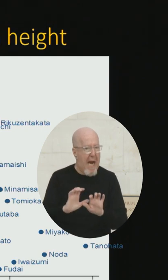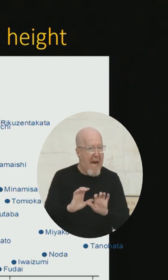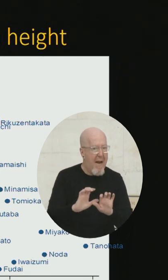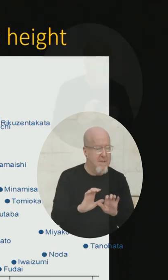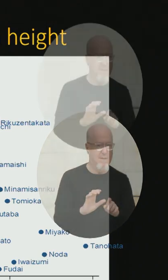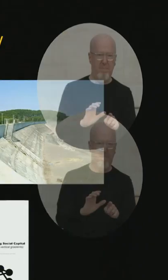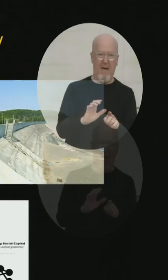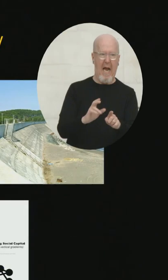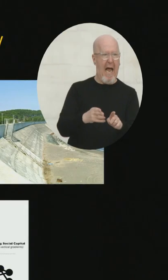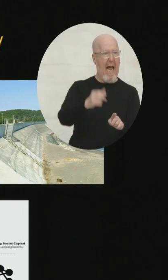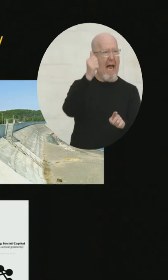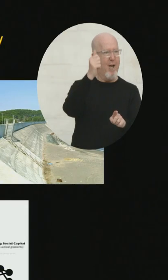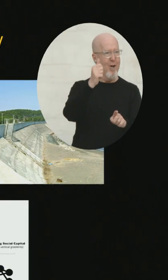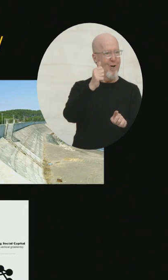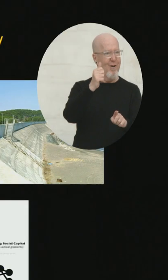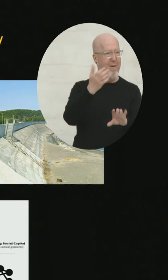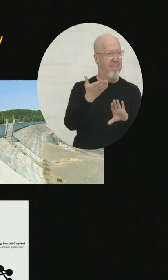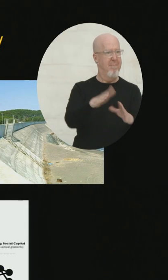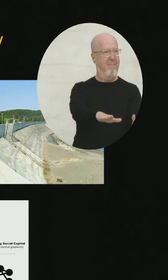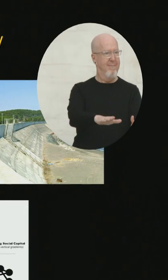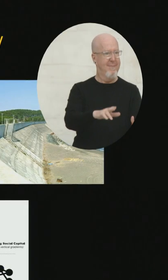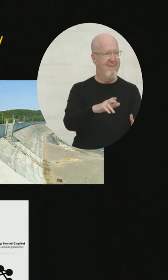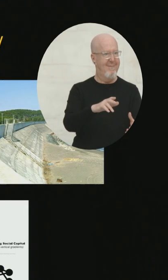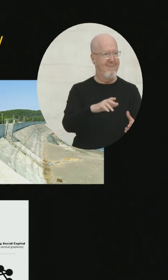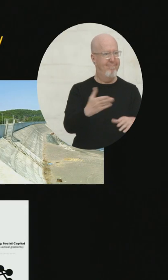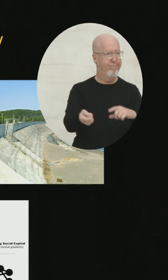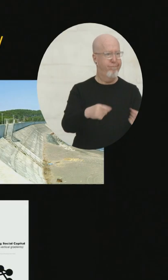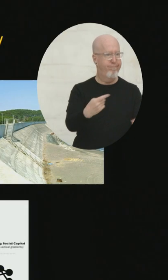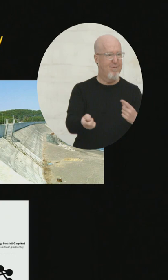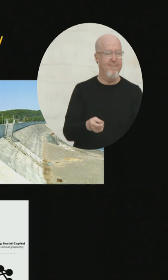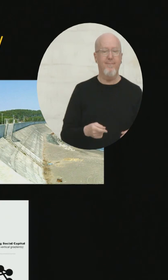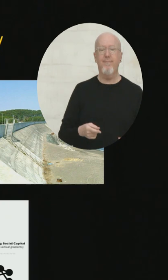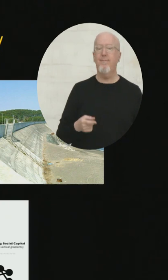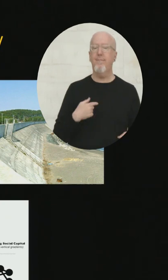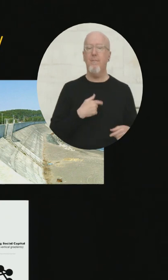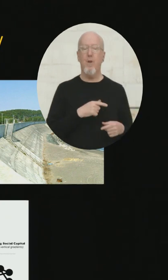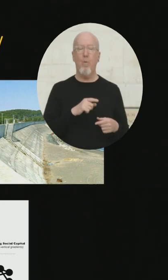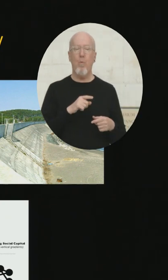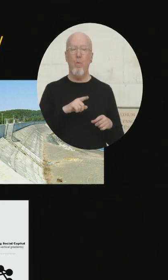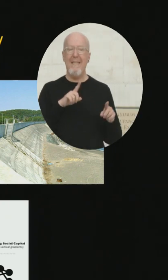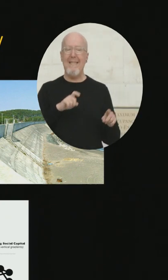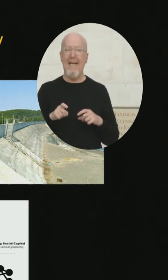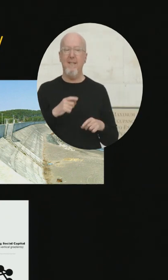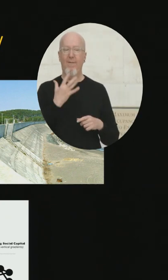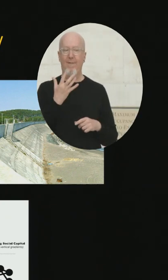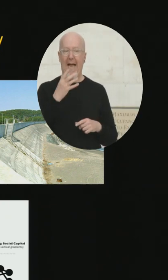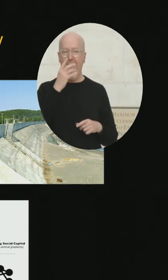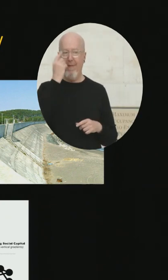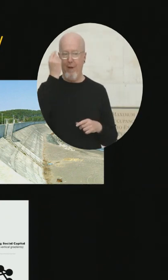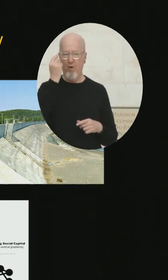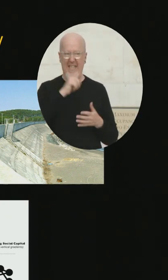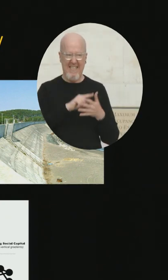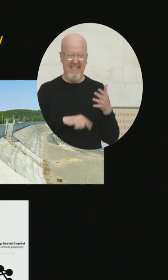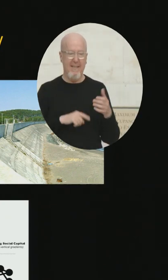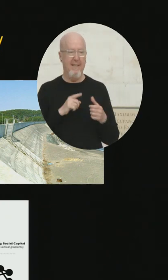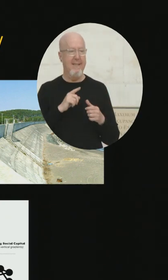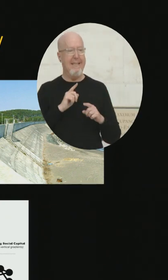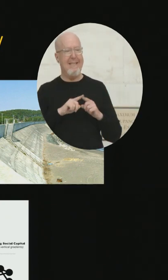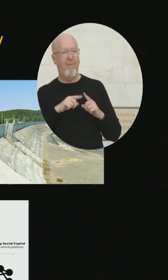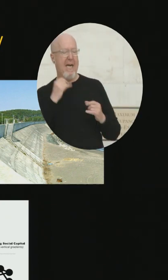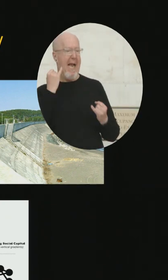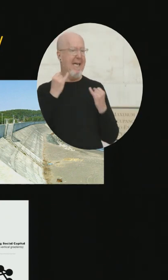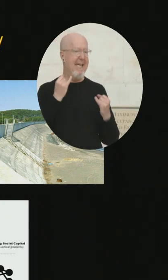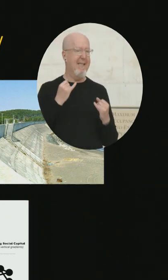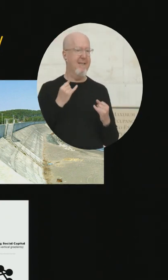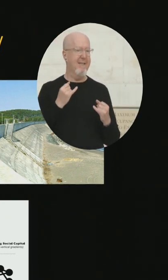then have higher or lower mortality? We looked first to test five different theories you hear about all the time. Different ideas of